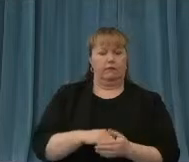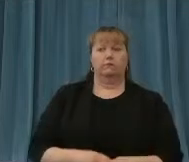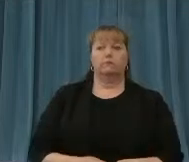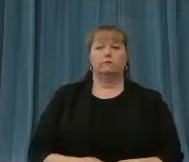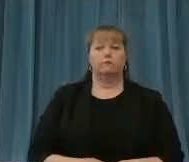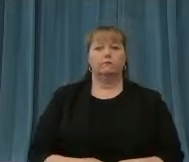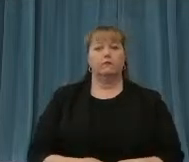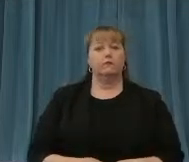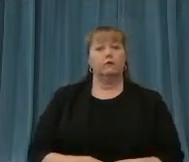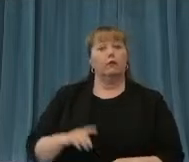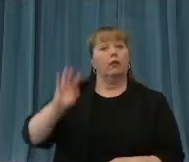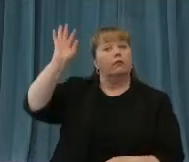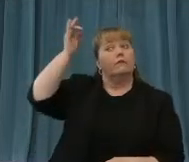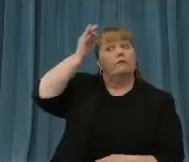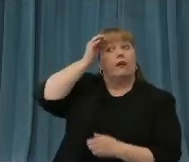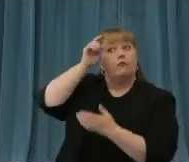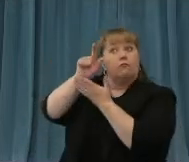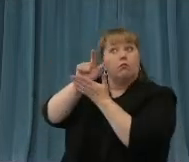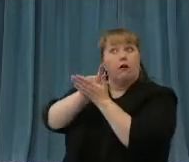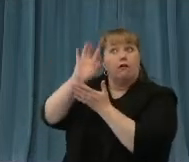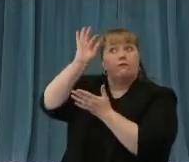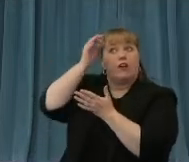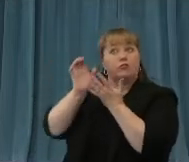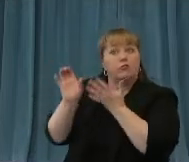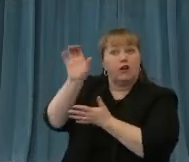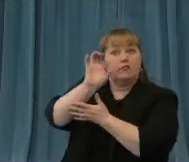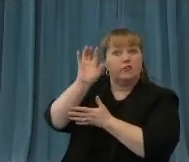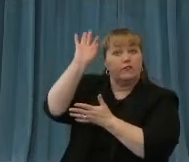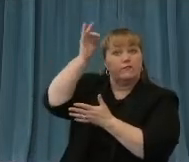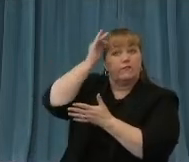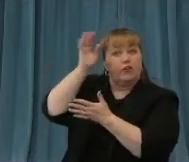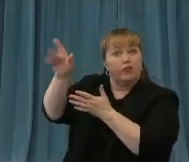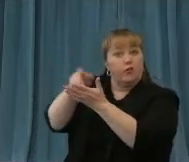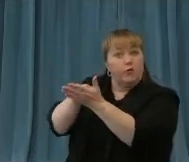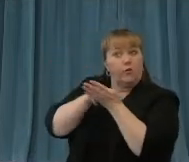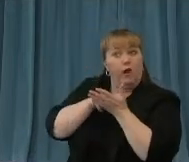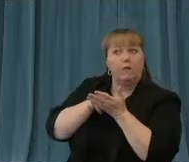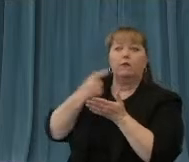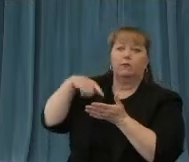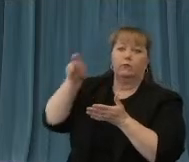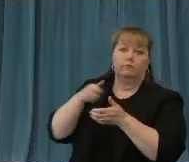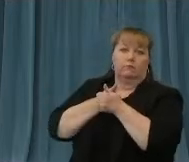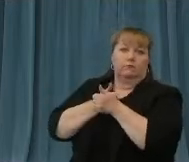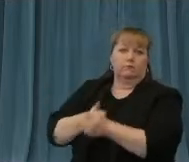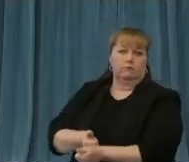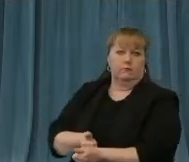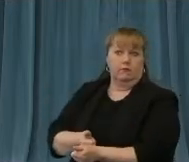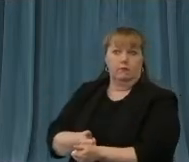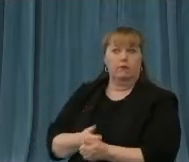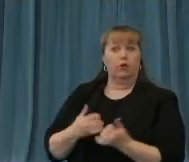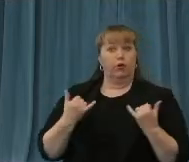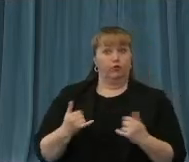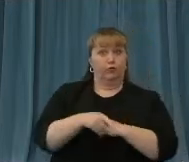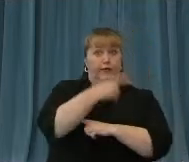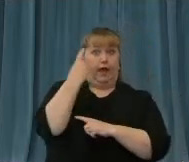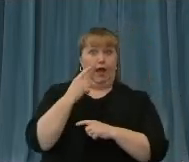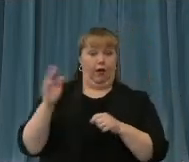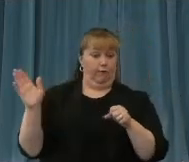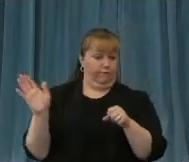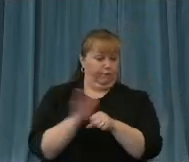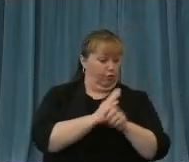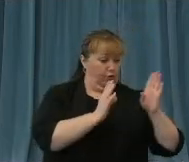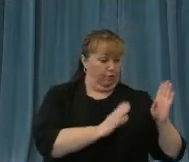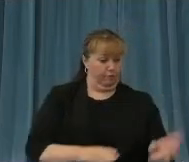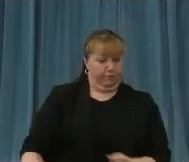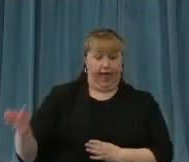federal criteria and guidelines. Today's overview is not the full reopening plan. We know that our first step had